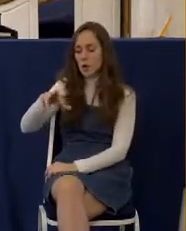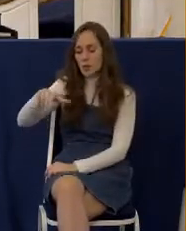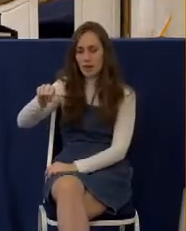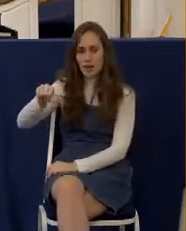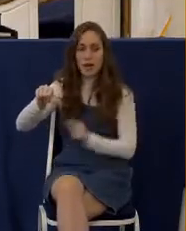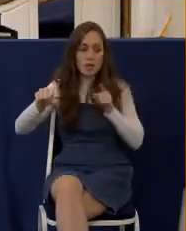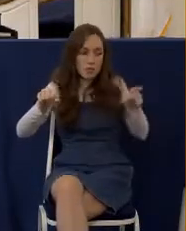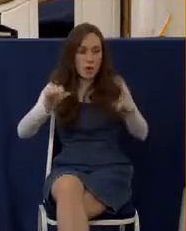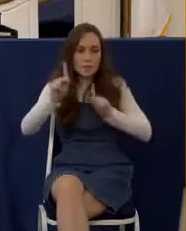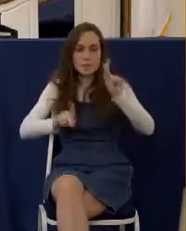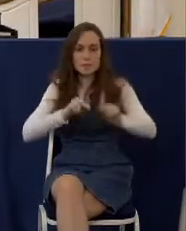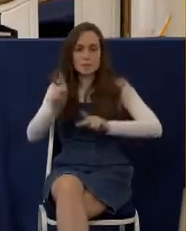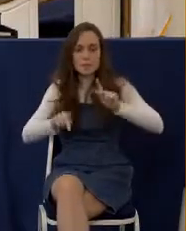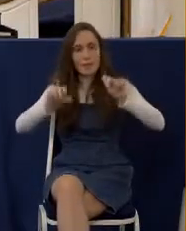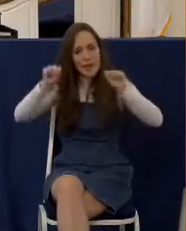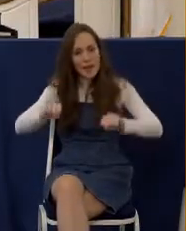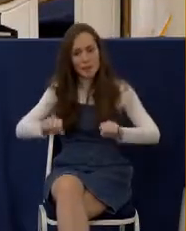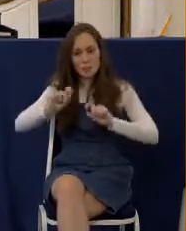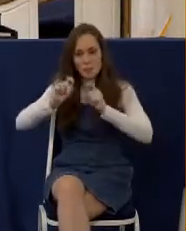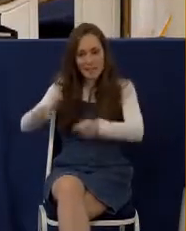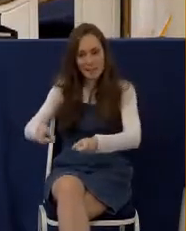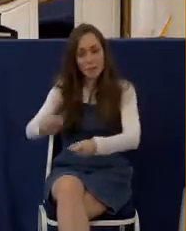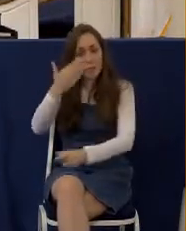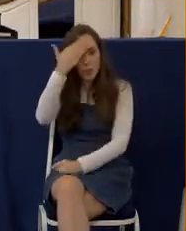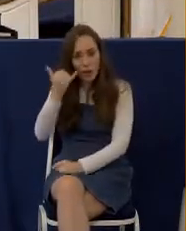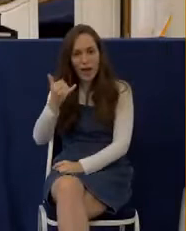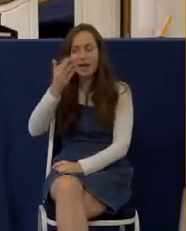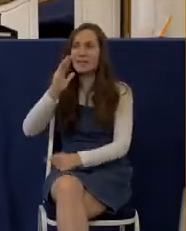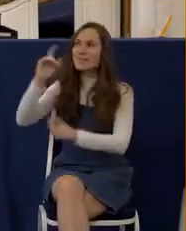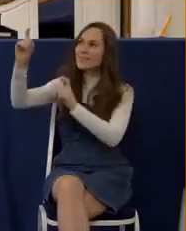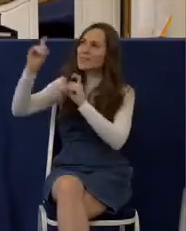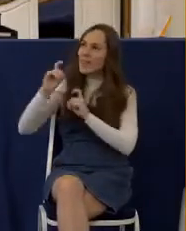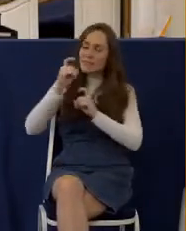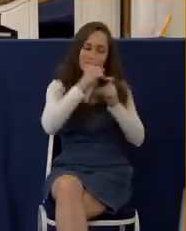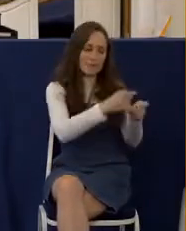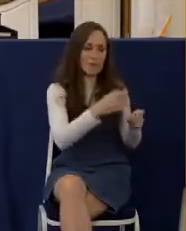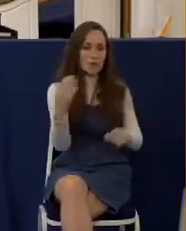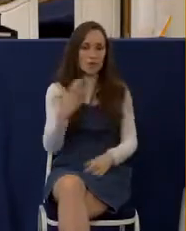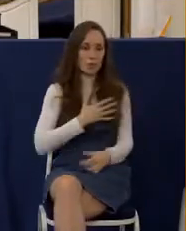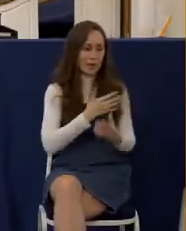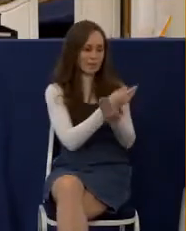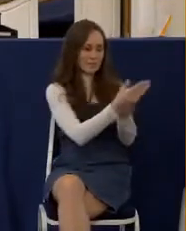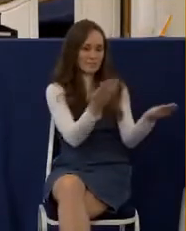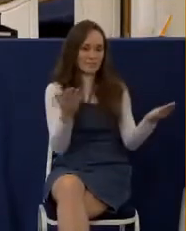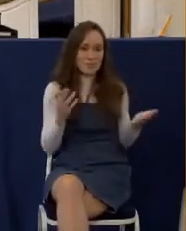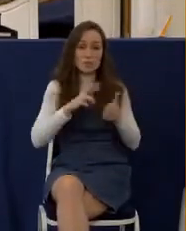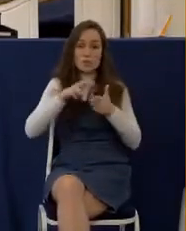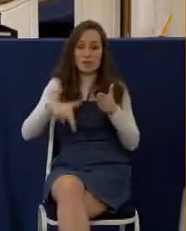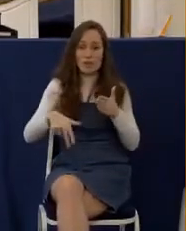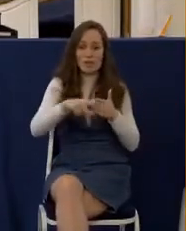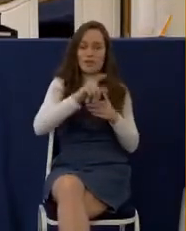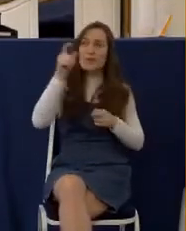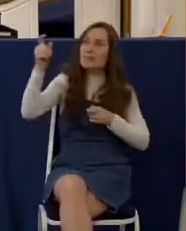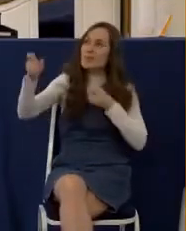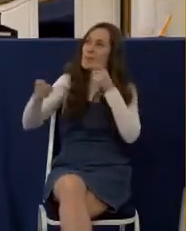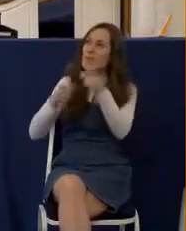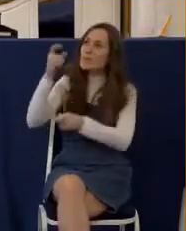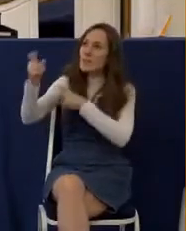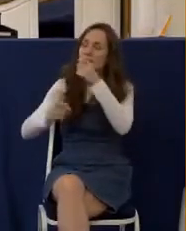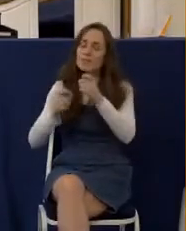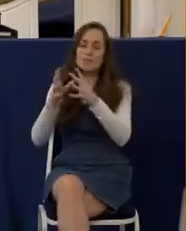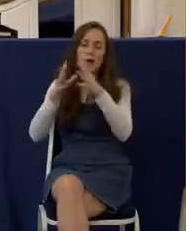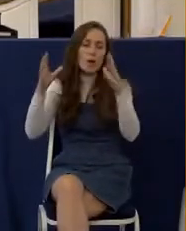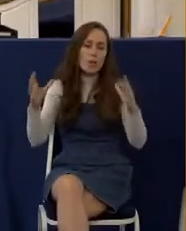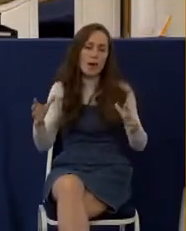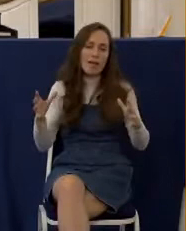to give because of the grace that God bestowed upon them. That's why they give so well. They were able to be